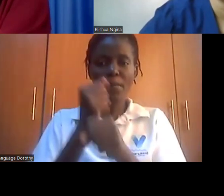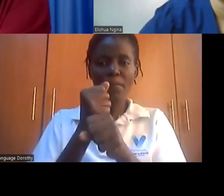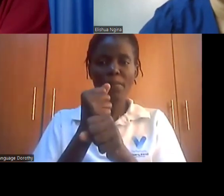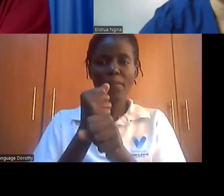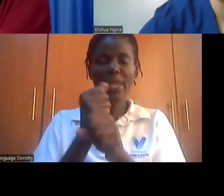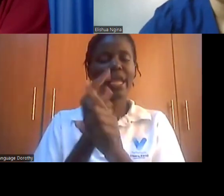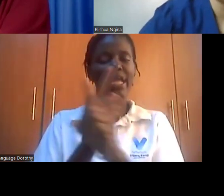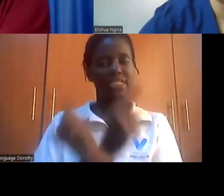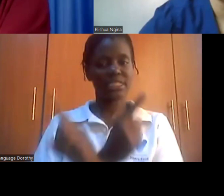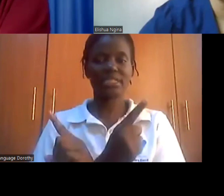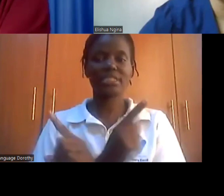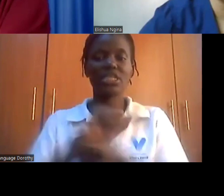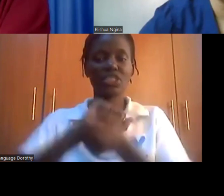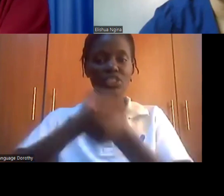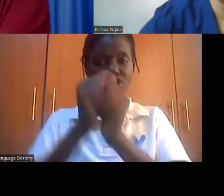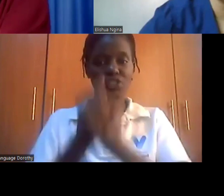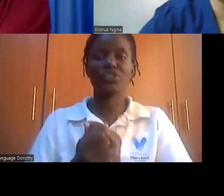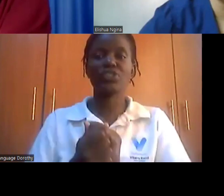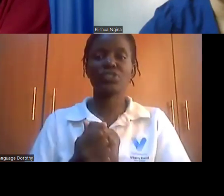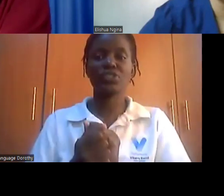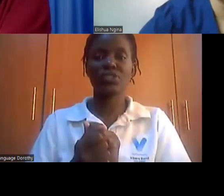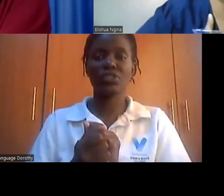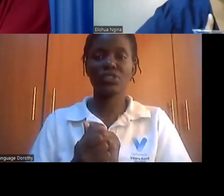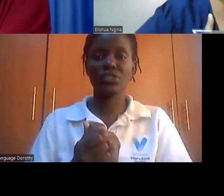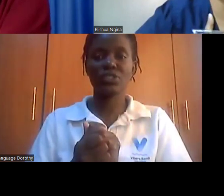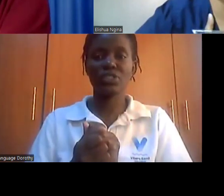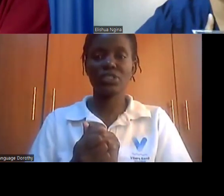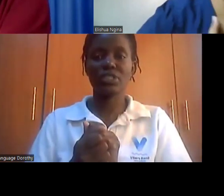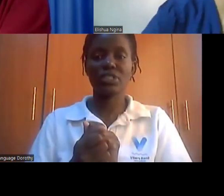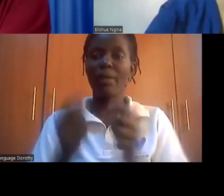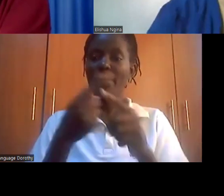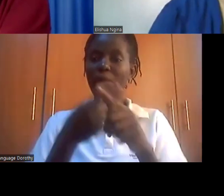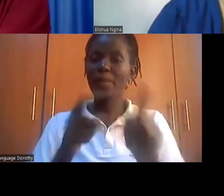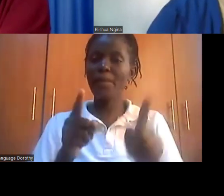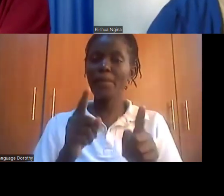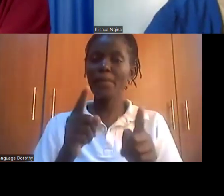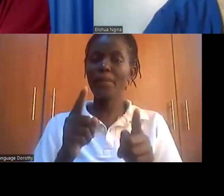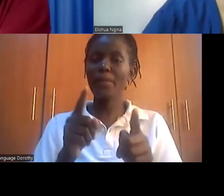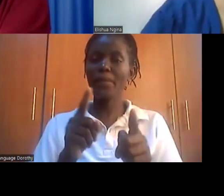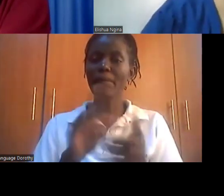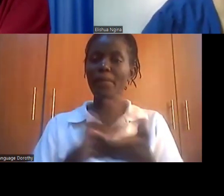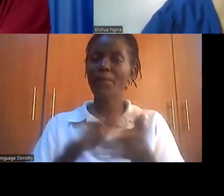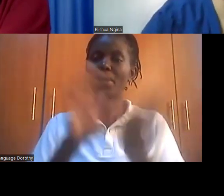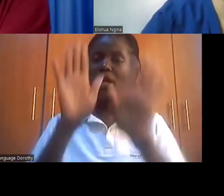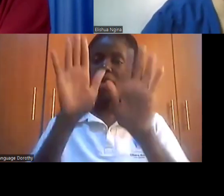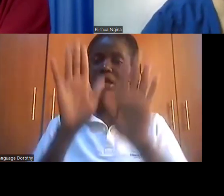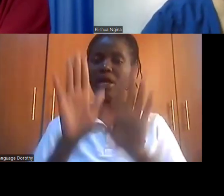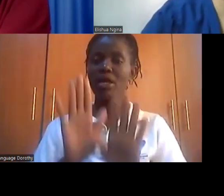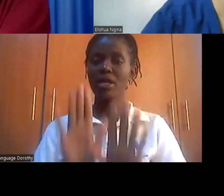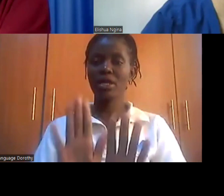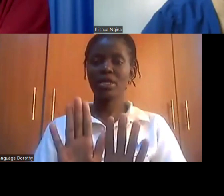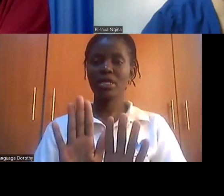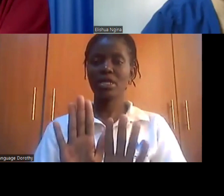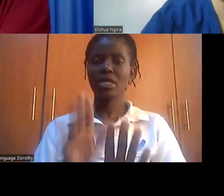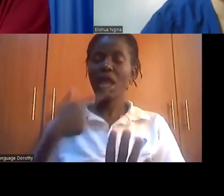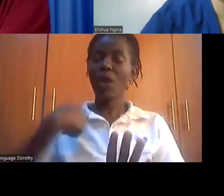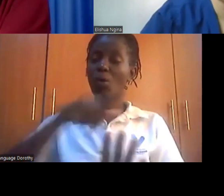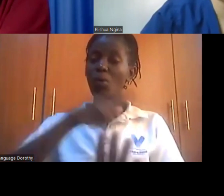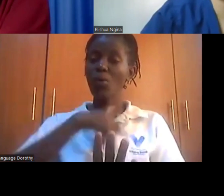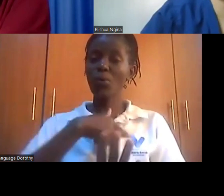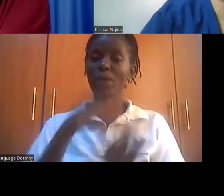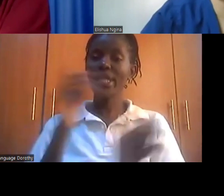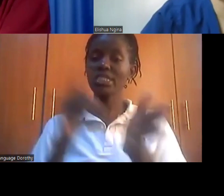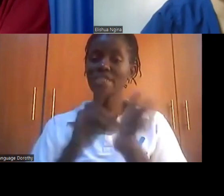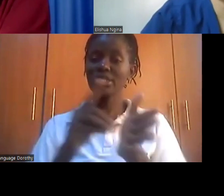Yes. And most importantly, as people, as doctors, we're supposed to do no harm. So we